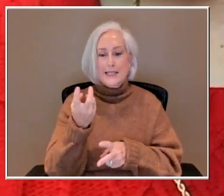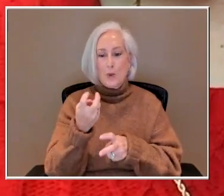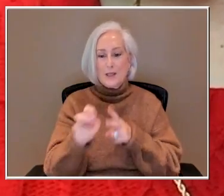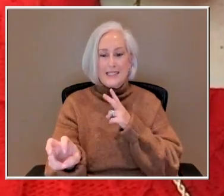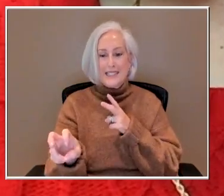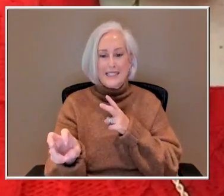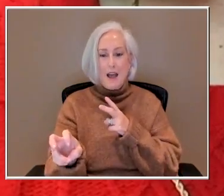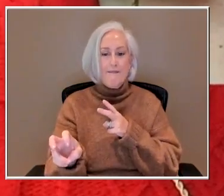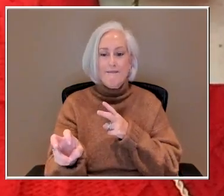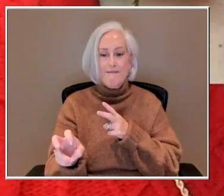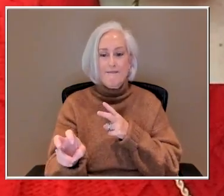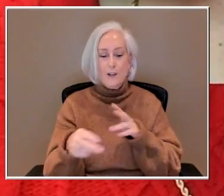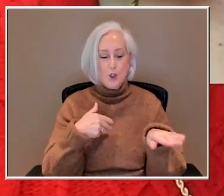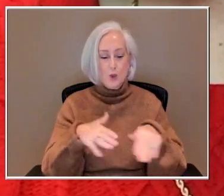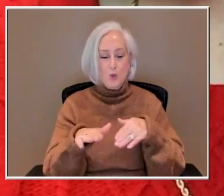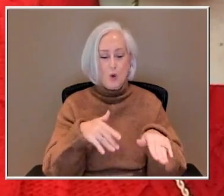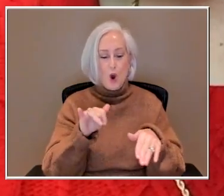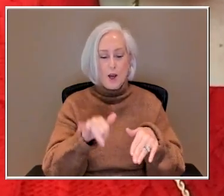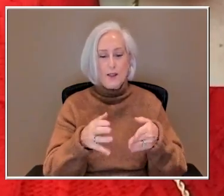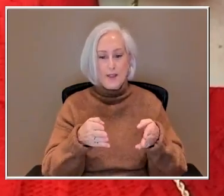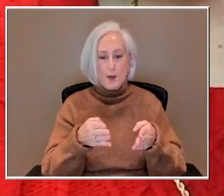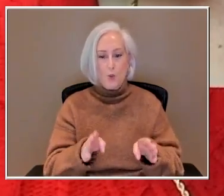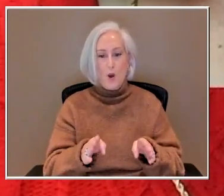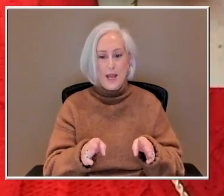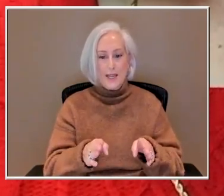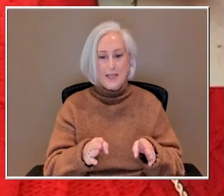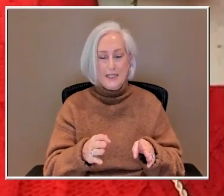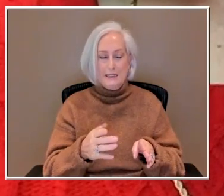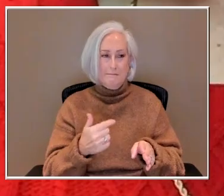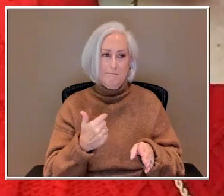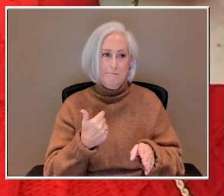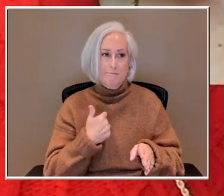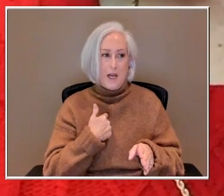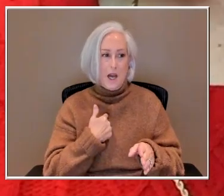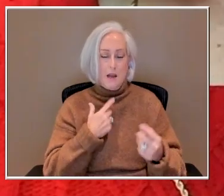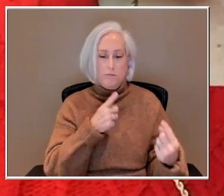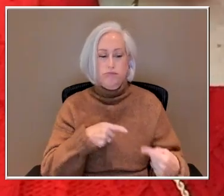to be able to walk like that, because at that point I wasn't even walking